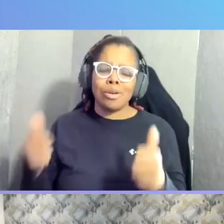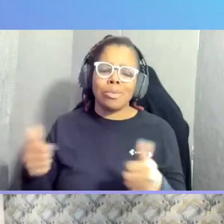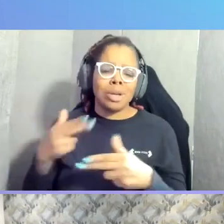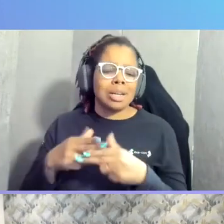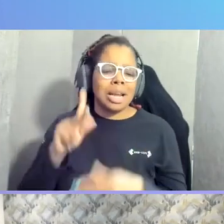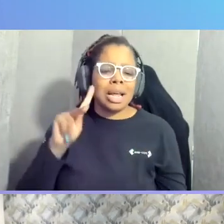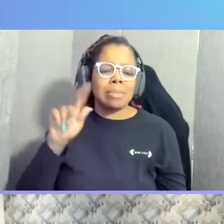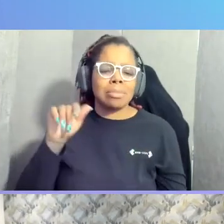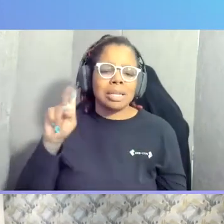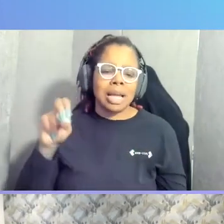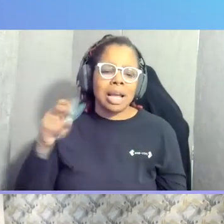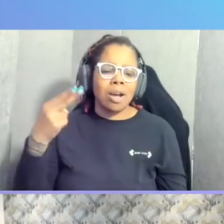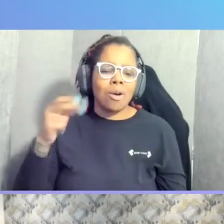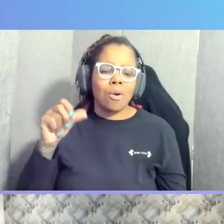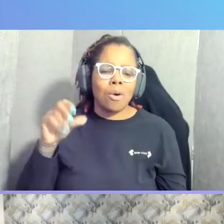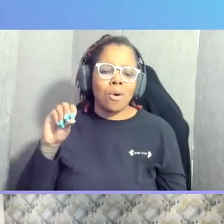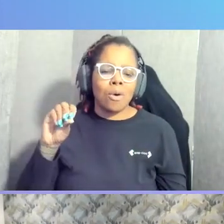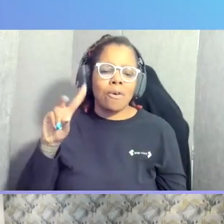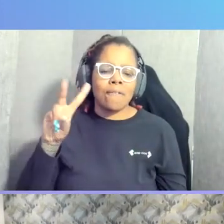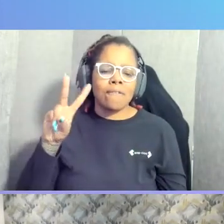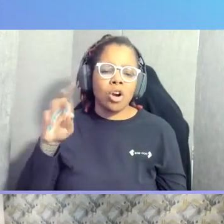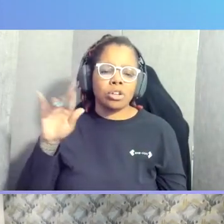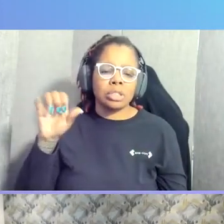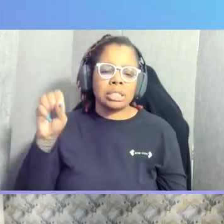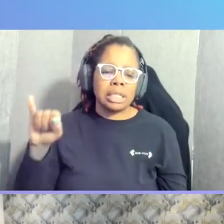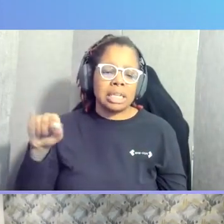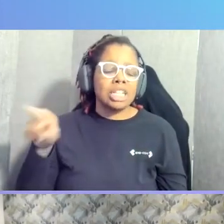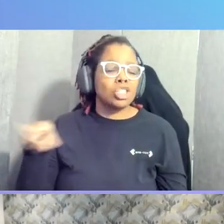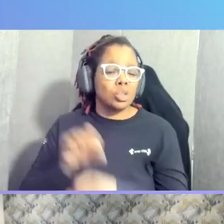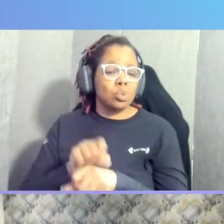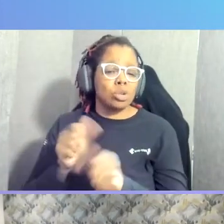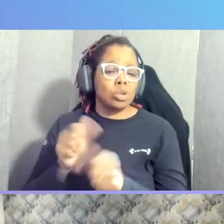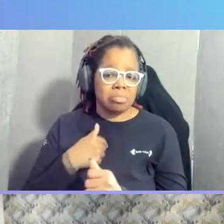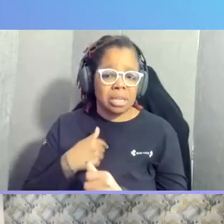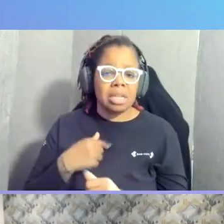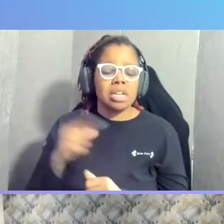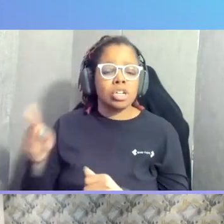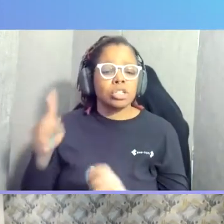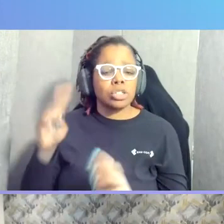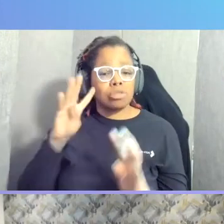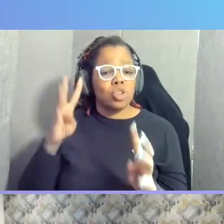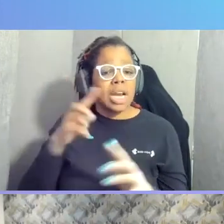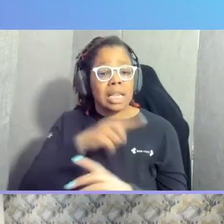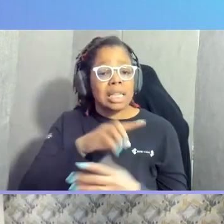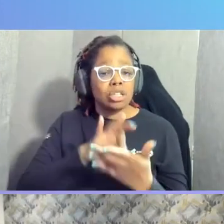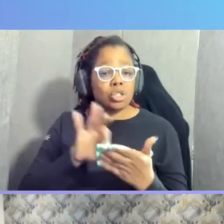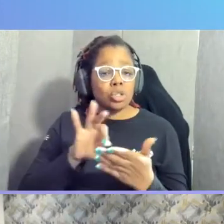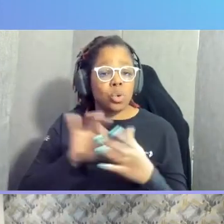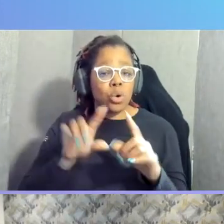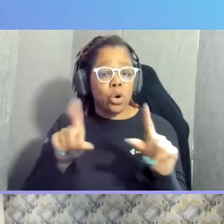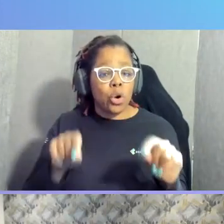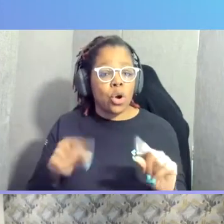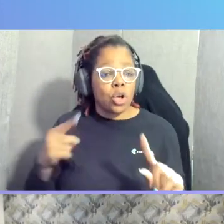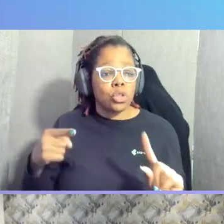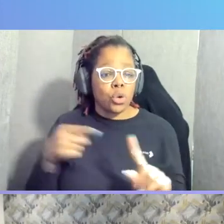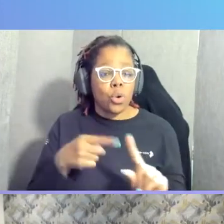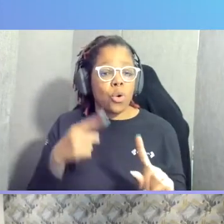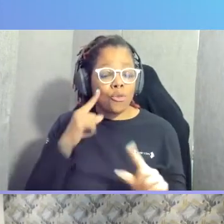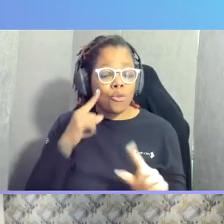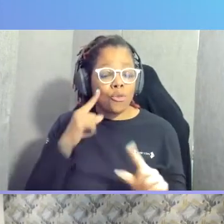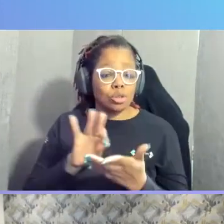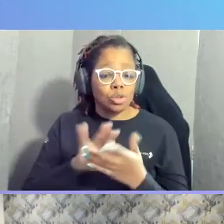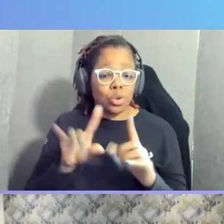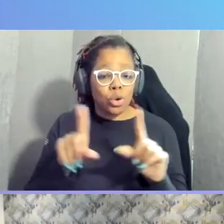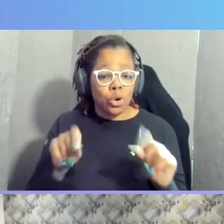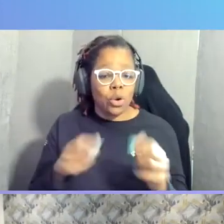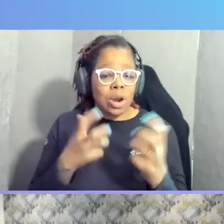Kate Halvarsen. She works with me. She created this scorecard, and the goal for the scorecard is to